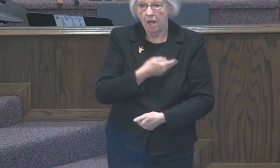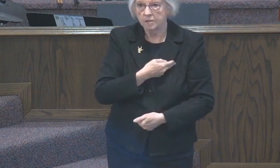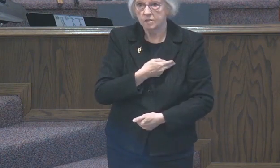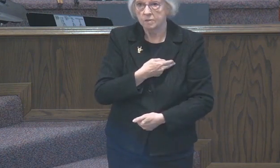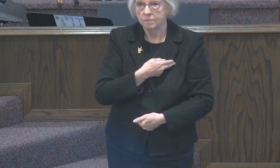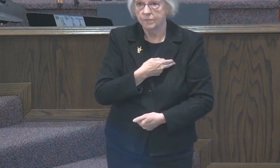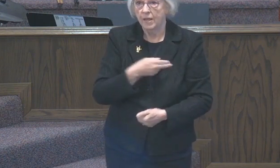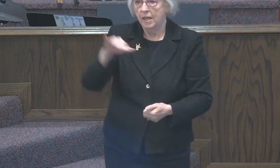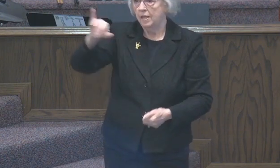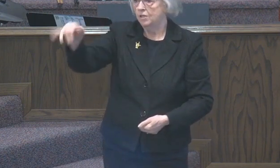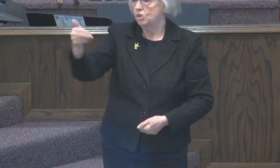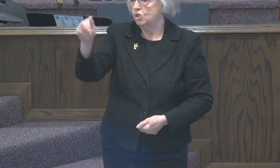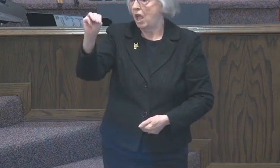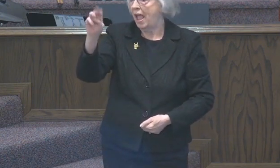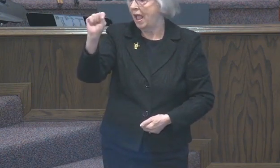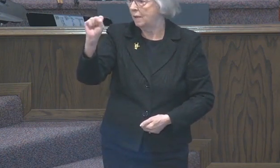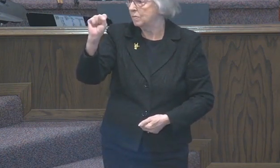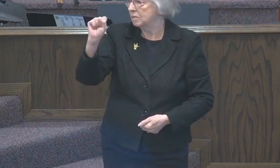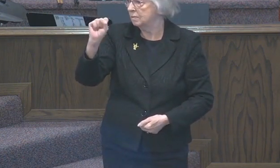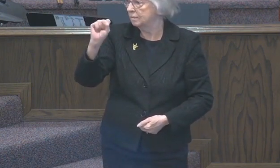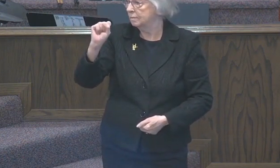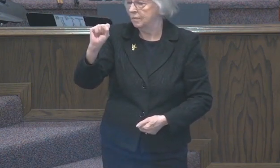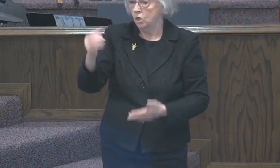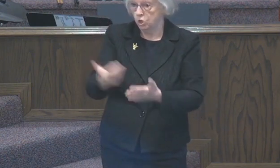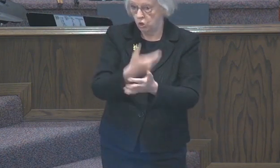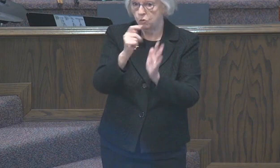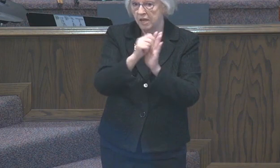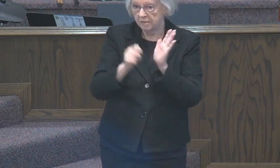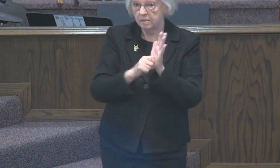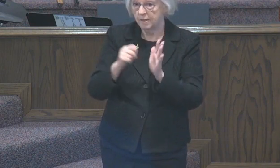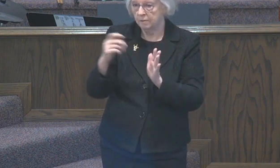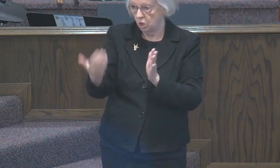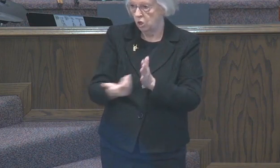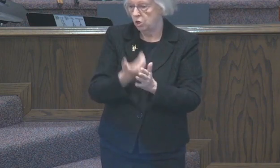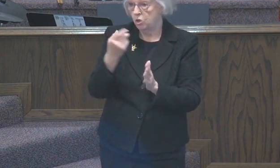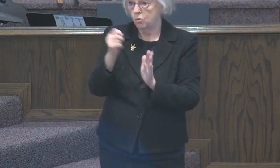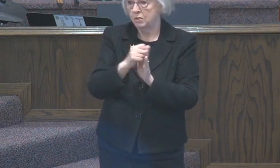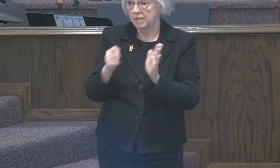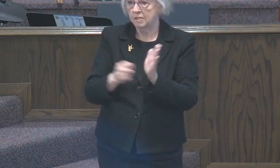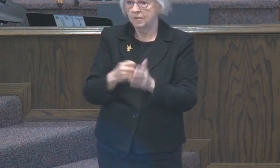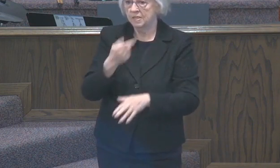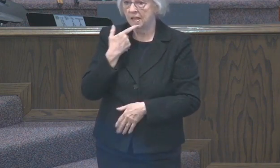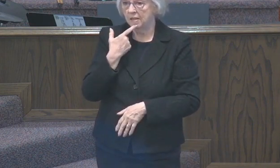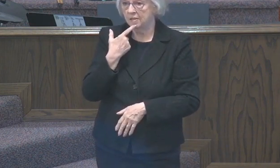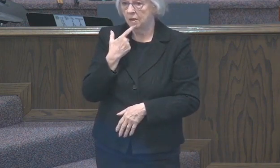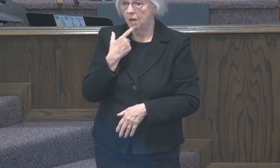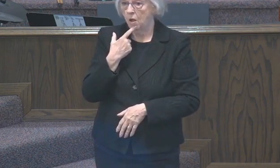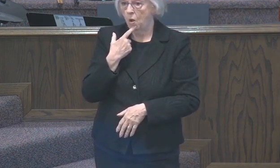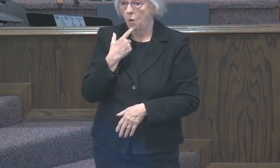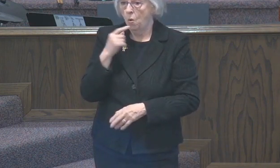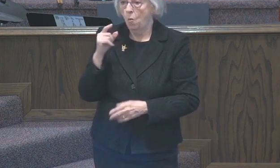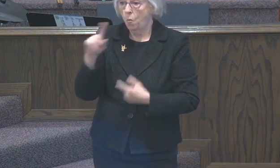would change the reading of that completely, right? What does it say? Not if anyone lacks wisdom, but